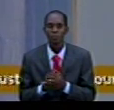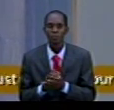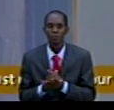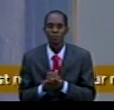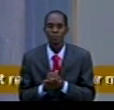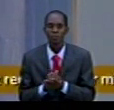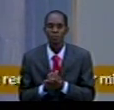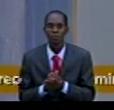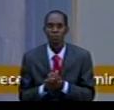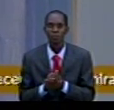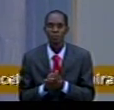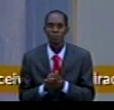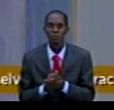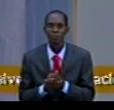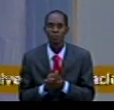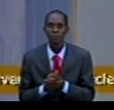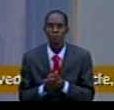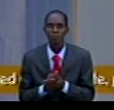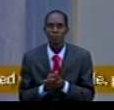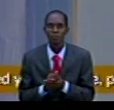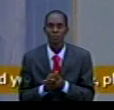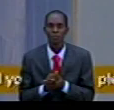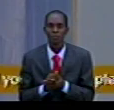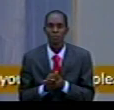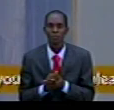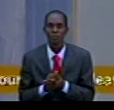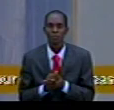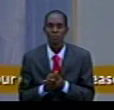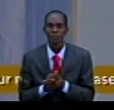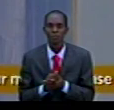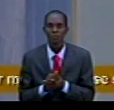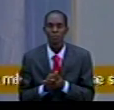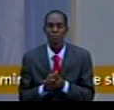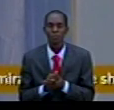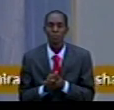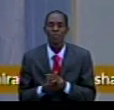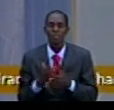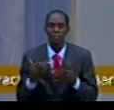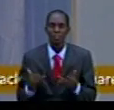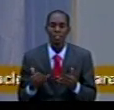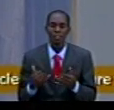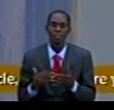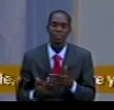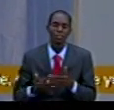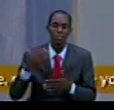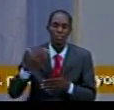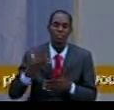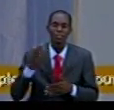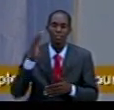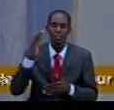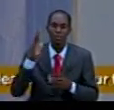them. Ushers, go there and stop them. Let's hear now another testifier.